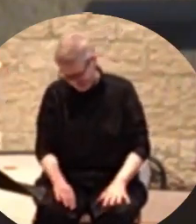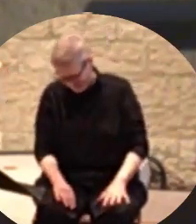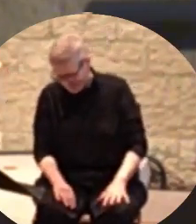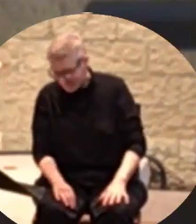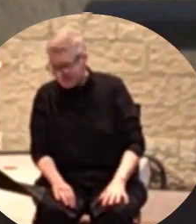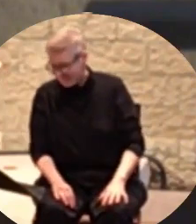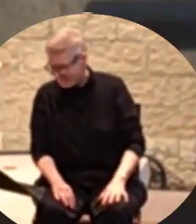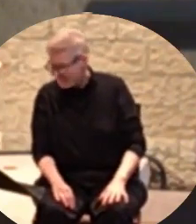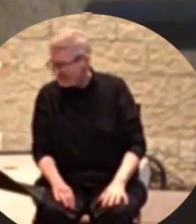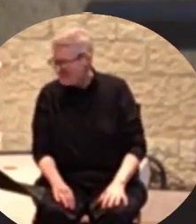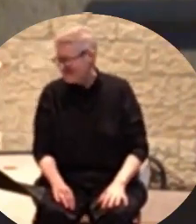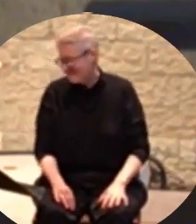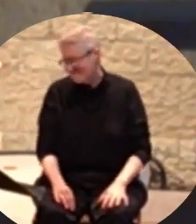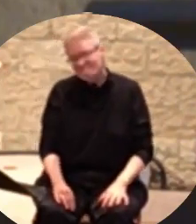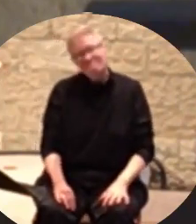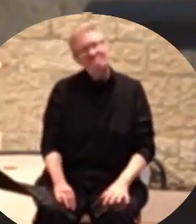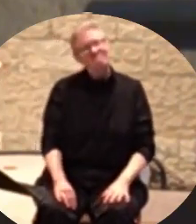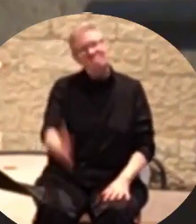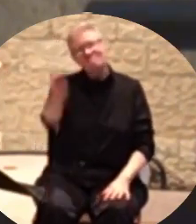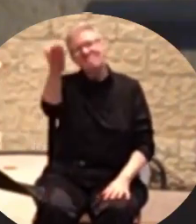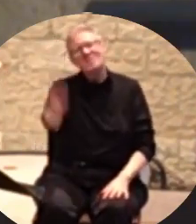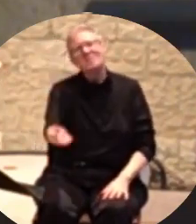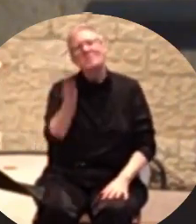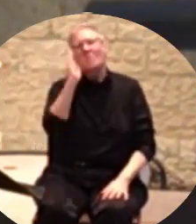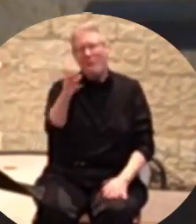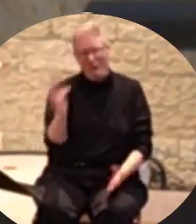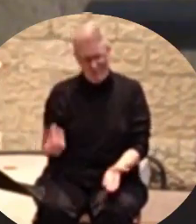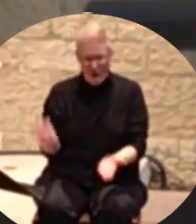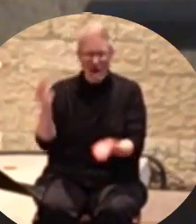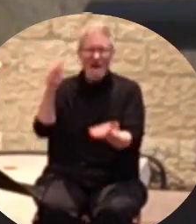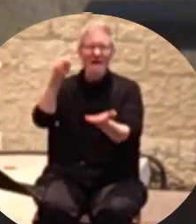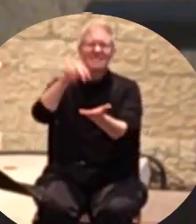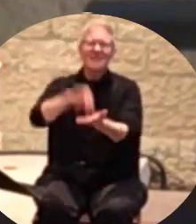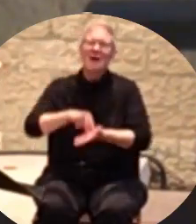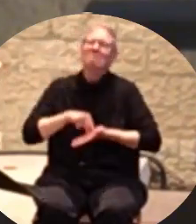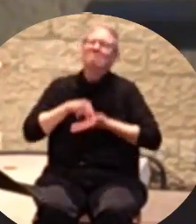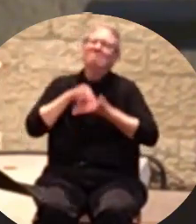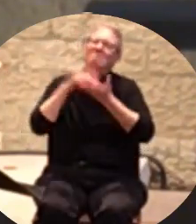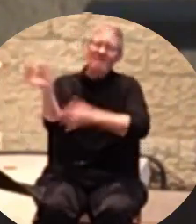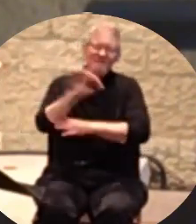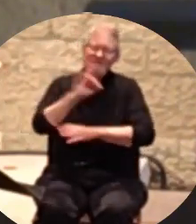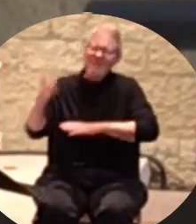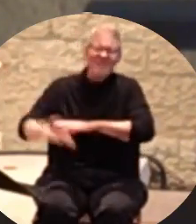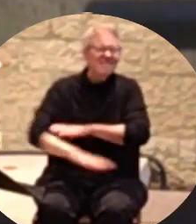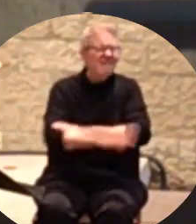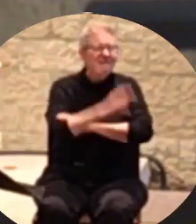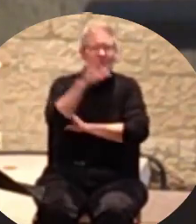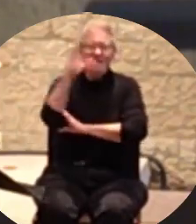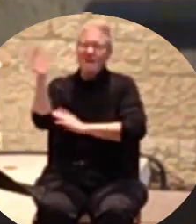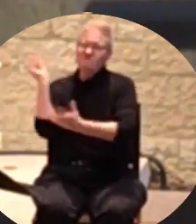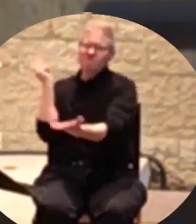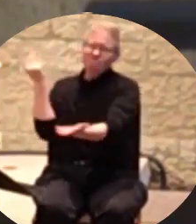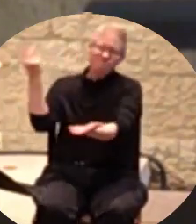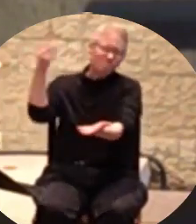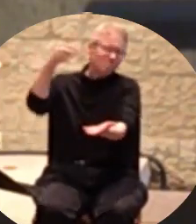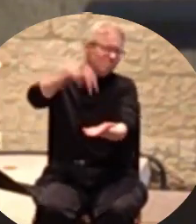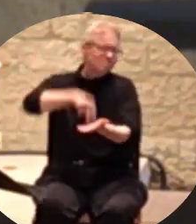mountains. And you'll rise up, you'll rise like the day.